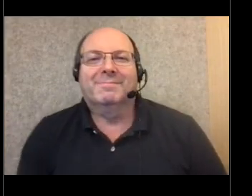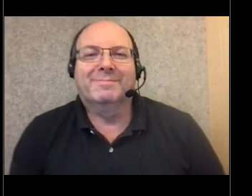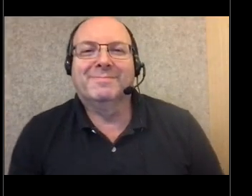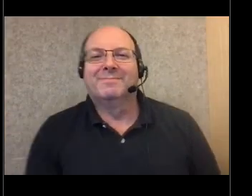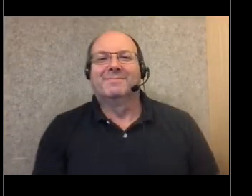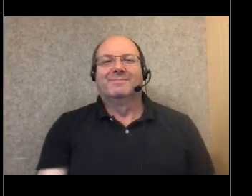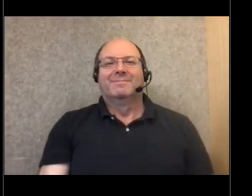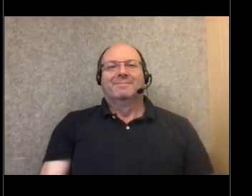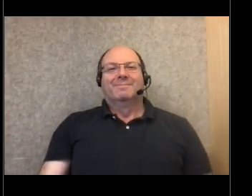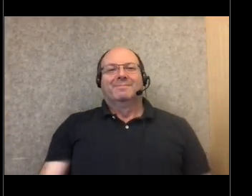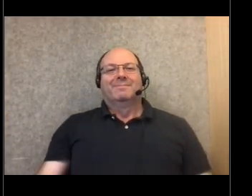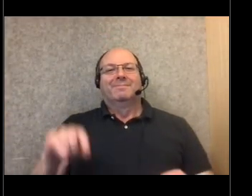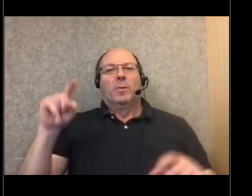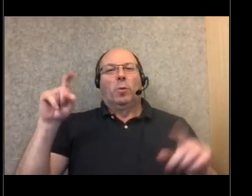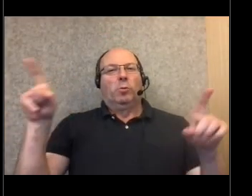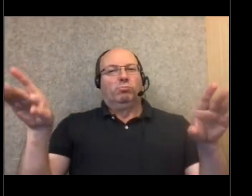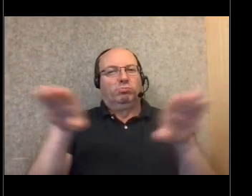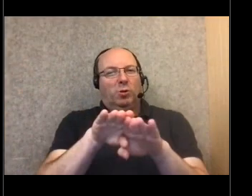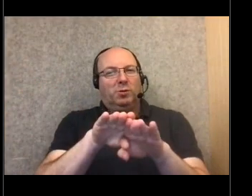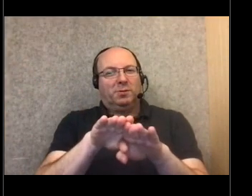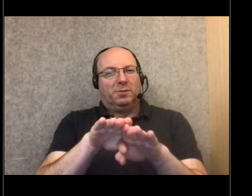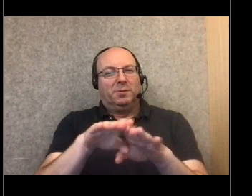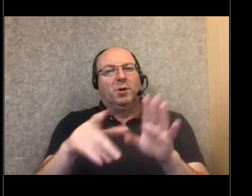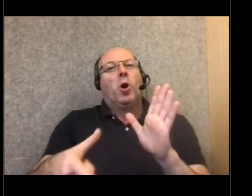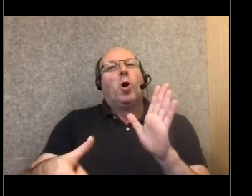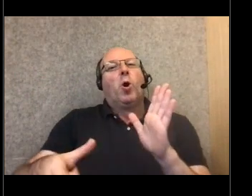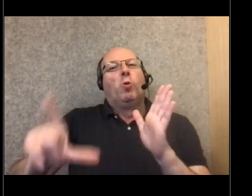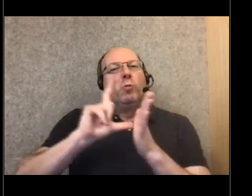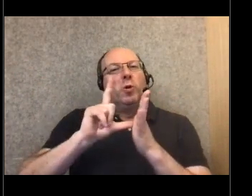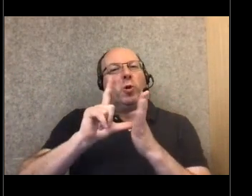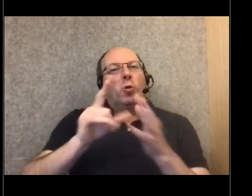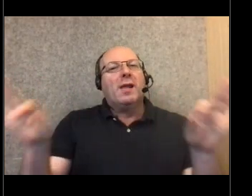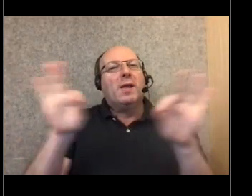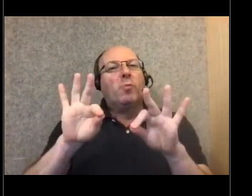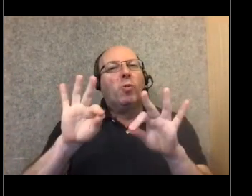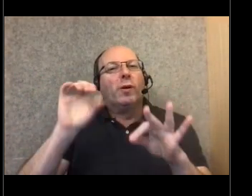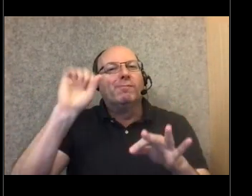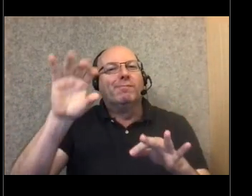and review our key takeaways for topic 4.